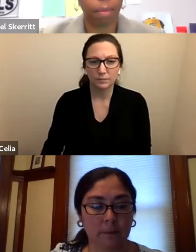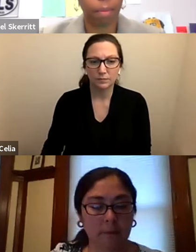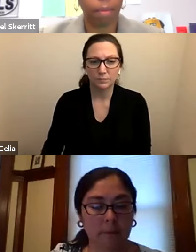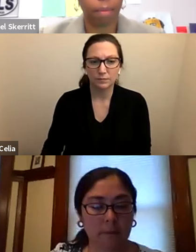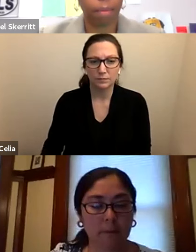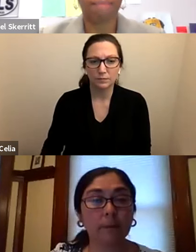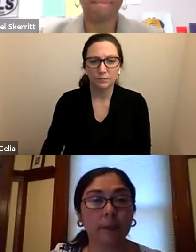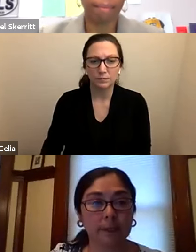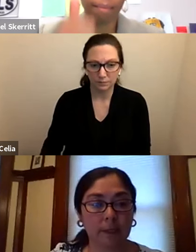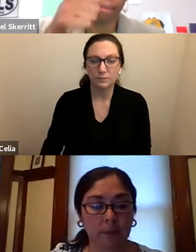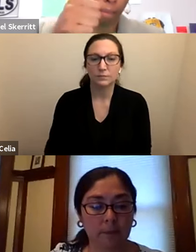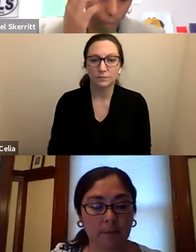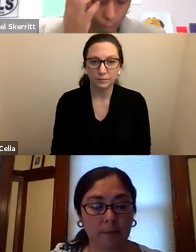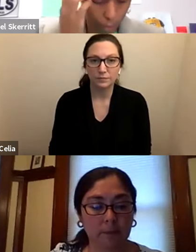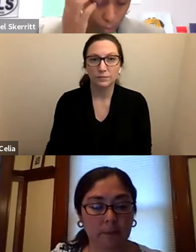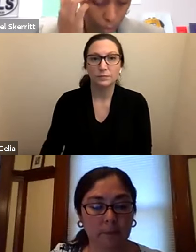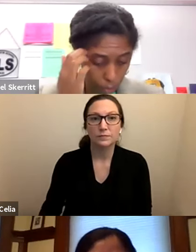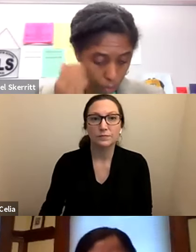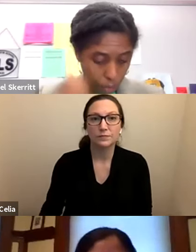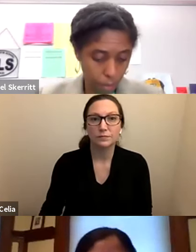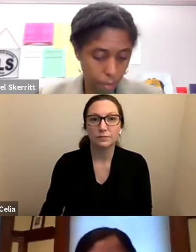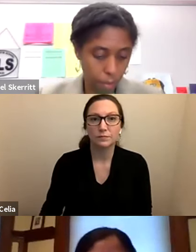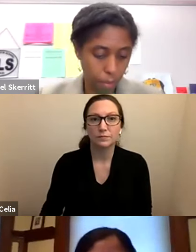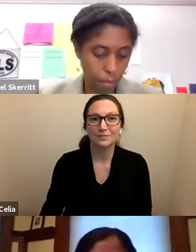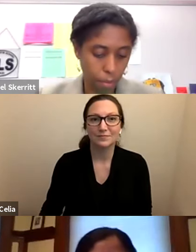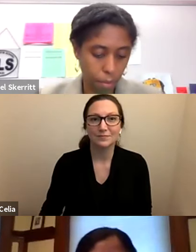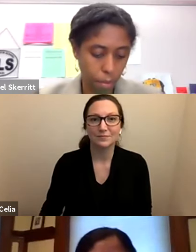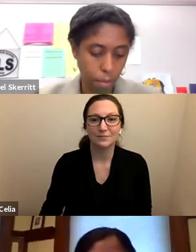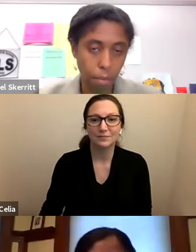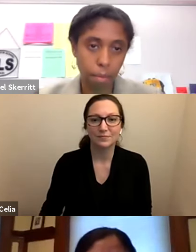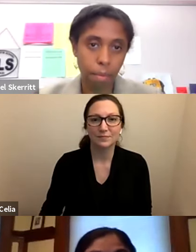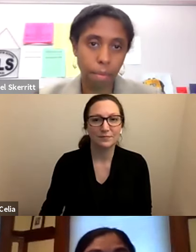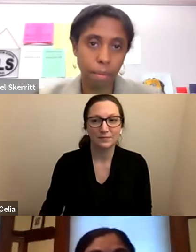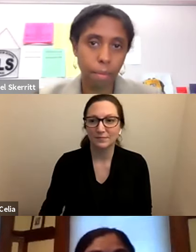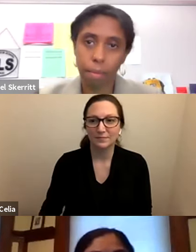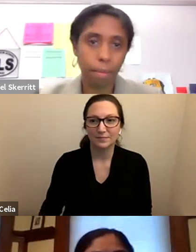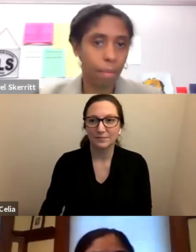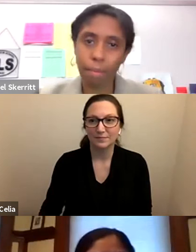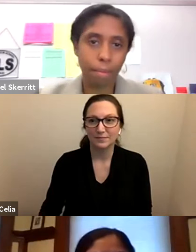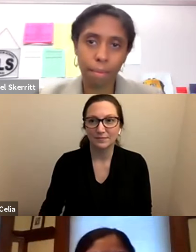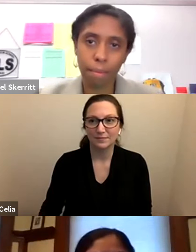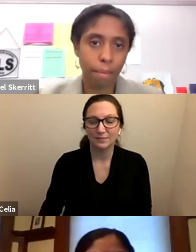How about now? Yes, thank you. Oh, how about now? Sorry, I held